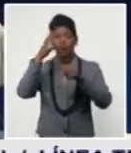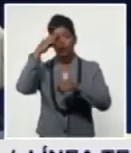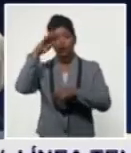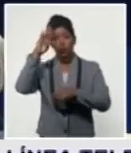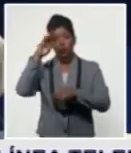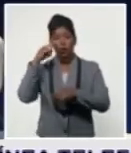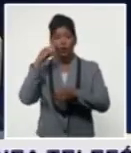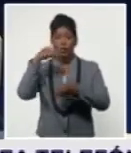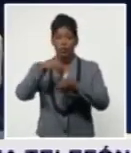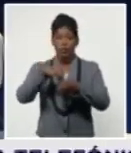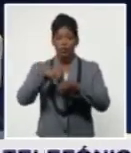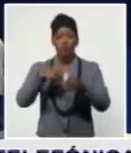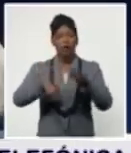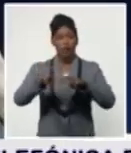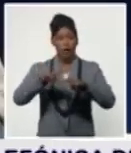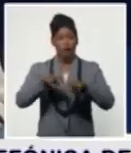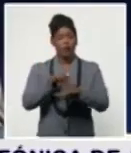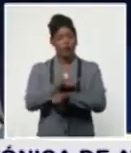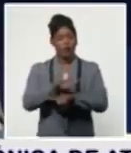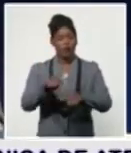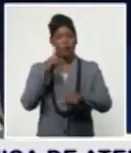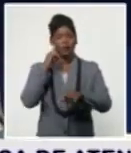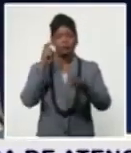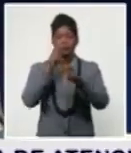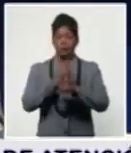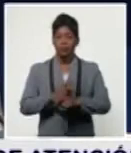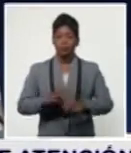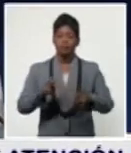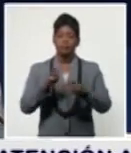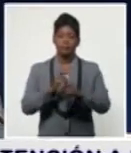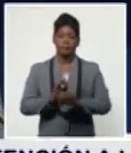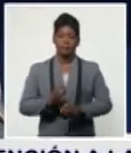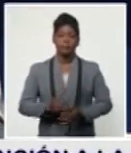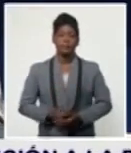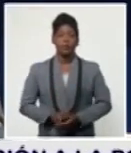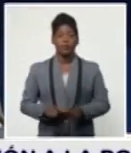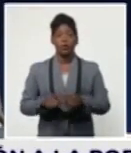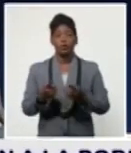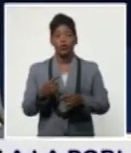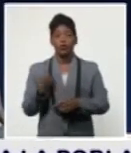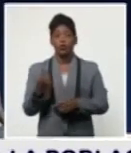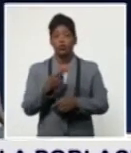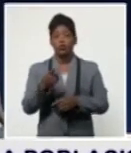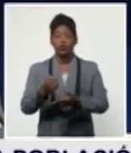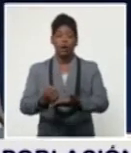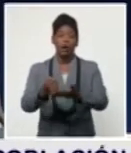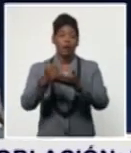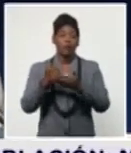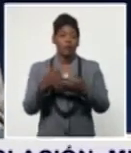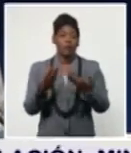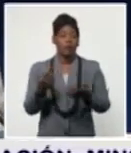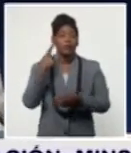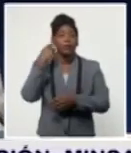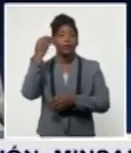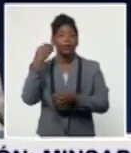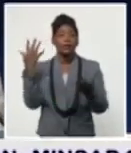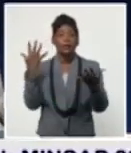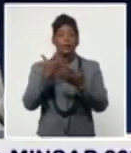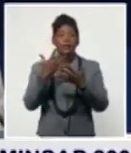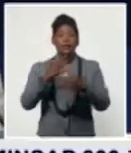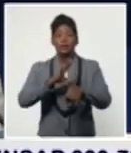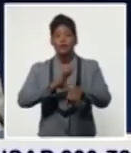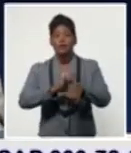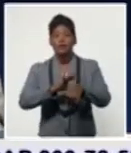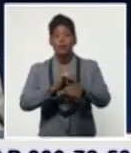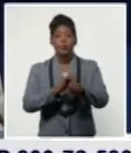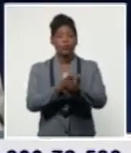tests in the country and here in Havana, because there is no question, there is no doubt that this is what is going to